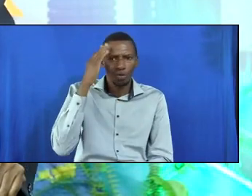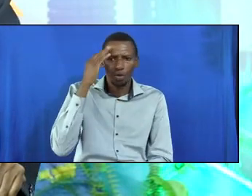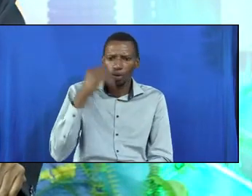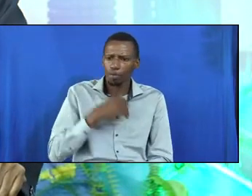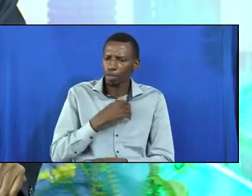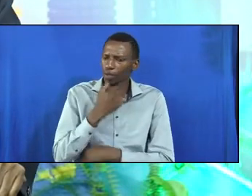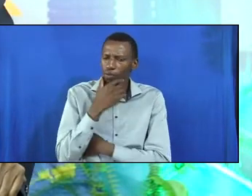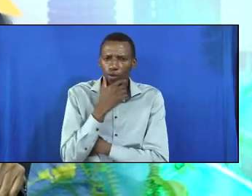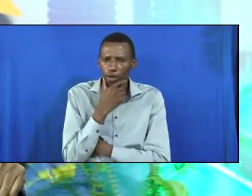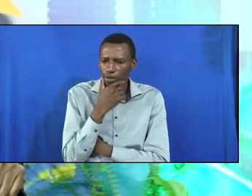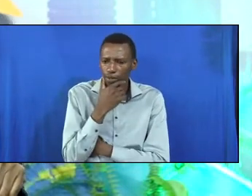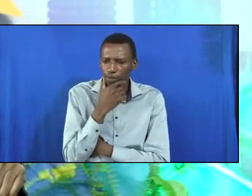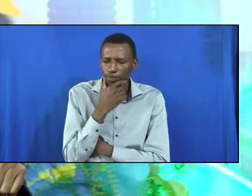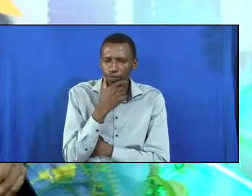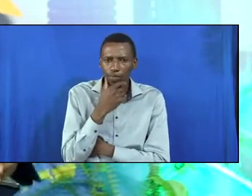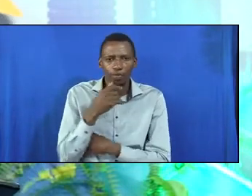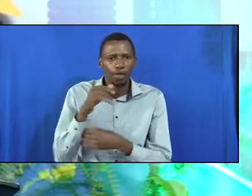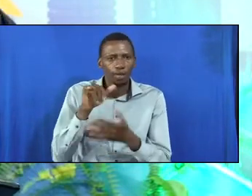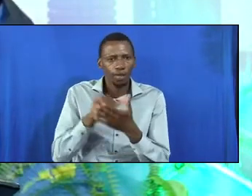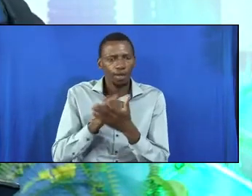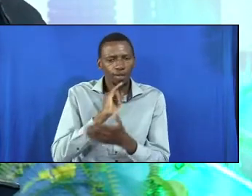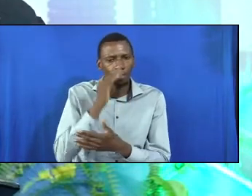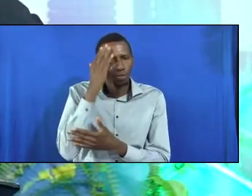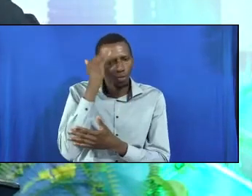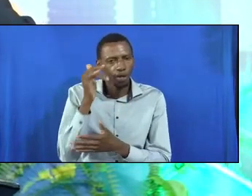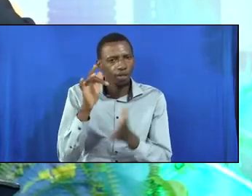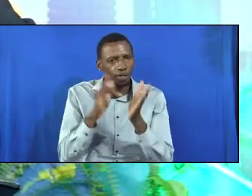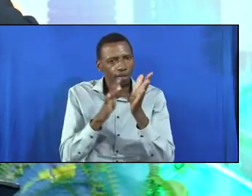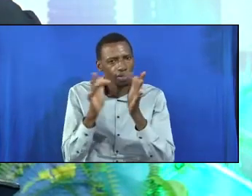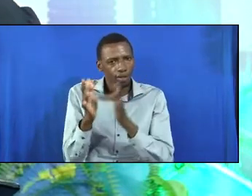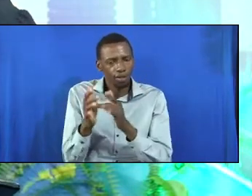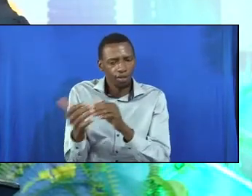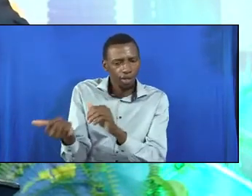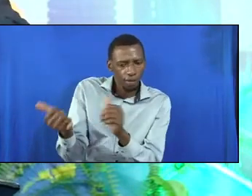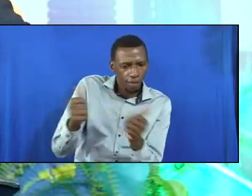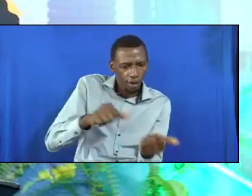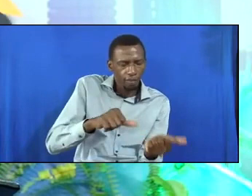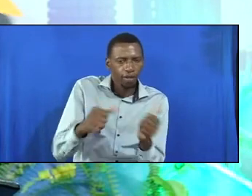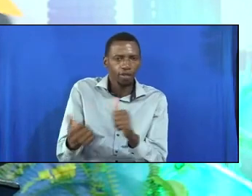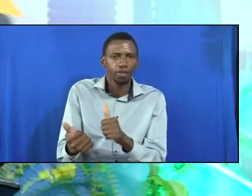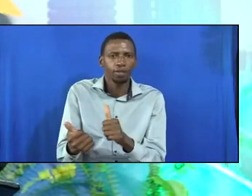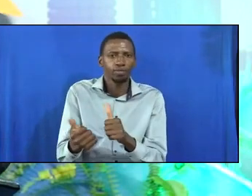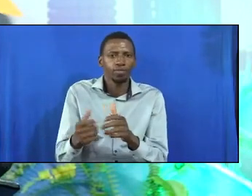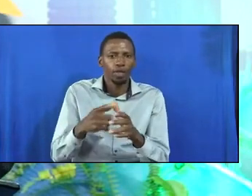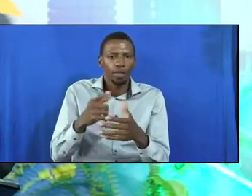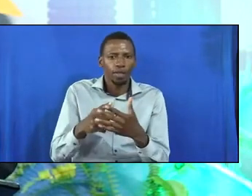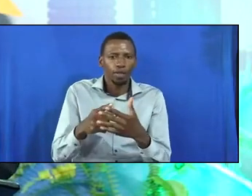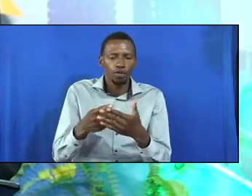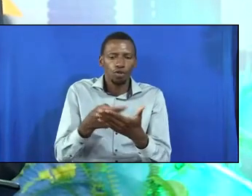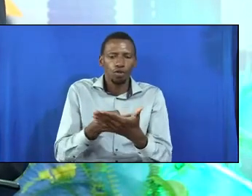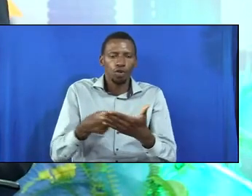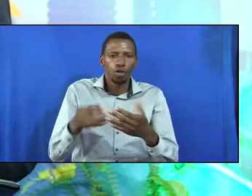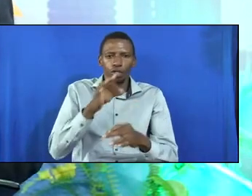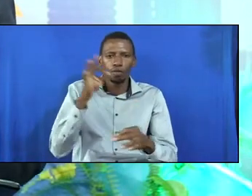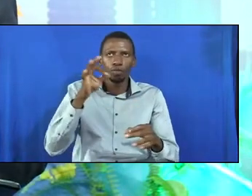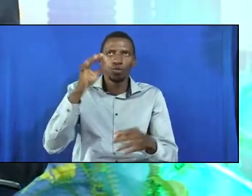No wonder Jesus was baptized, and he had the gift, a special endowment of the Holy